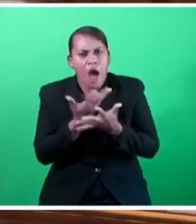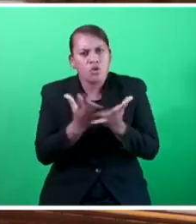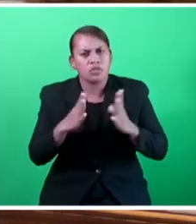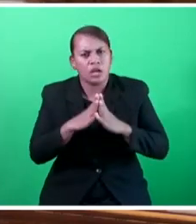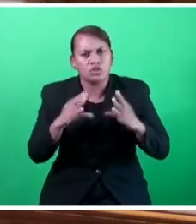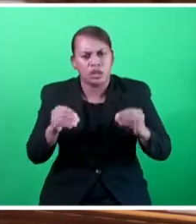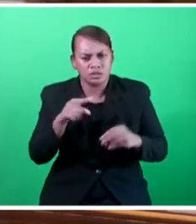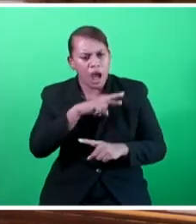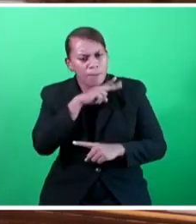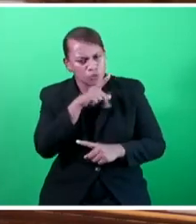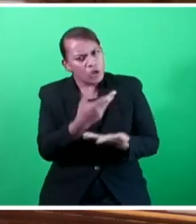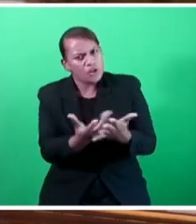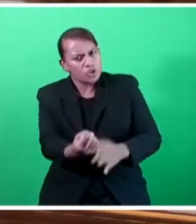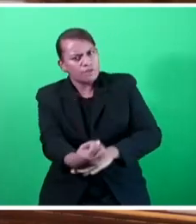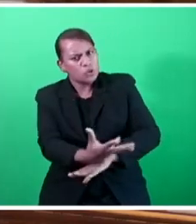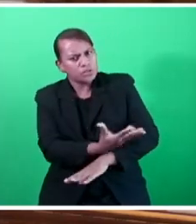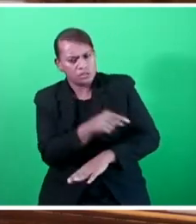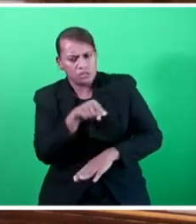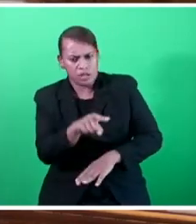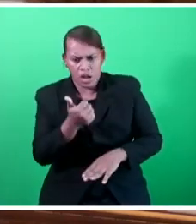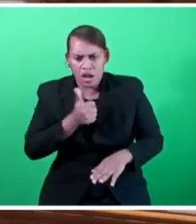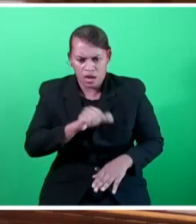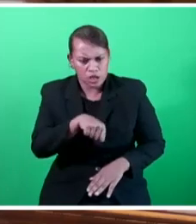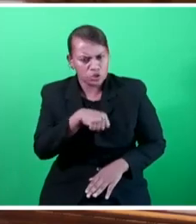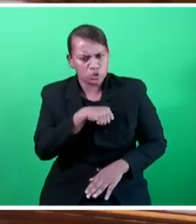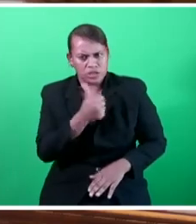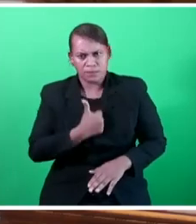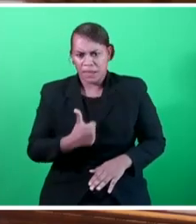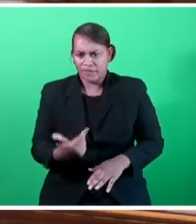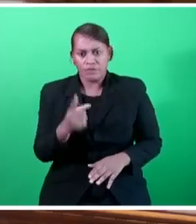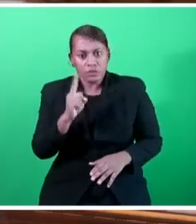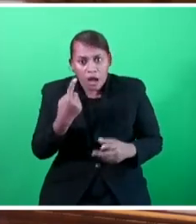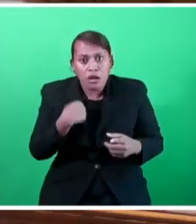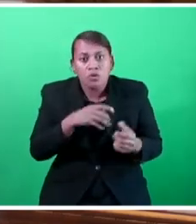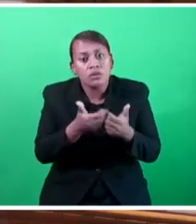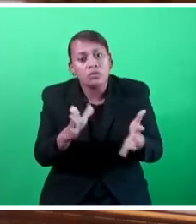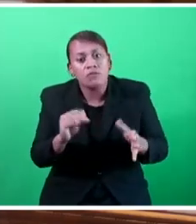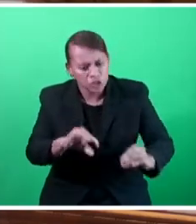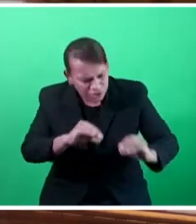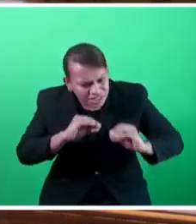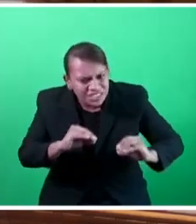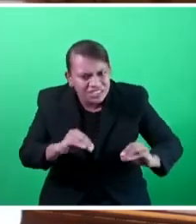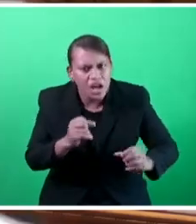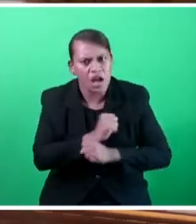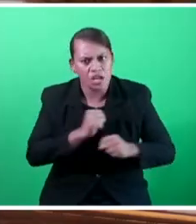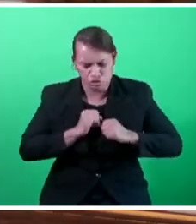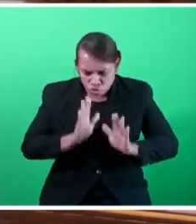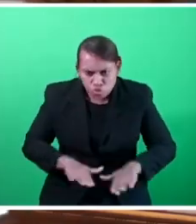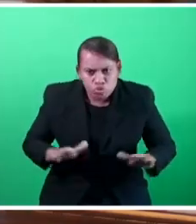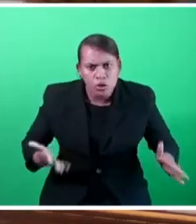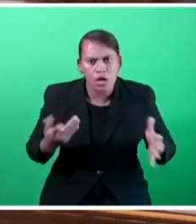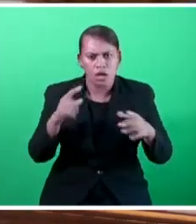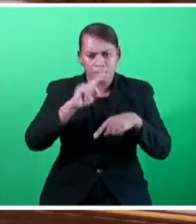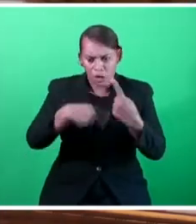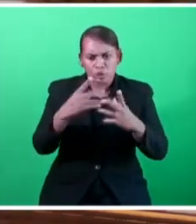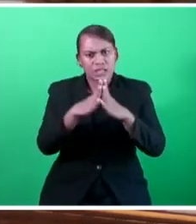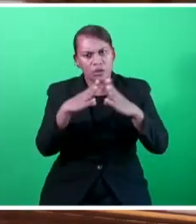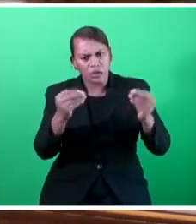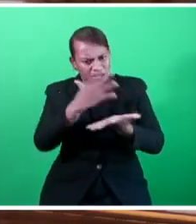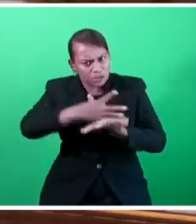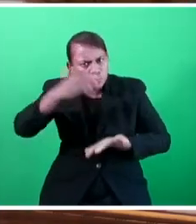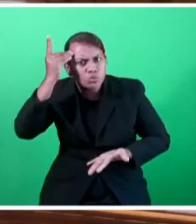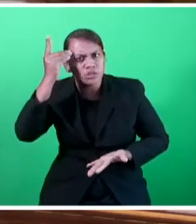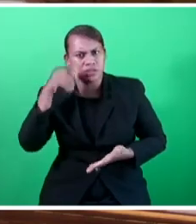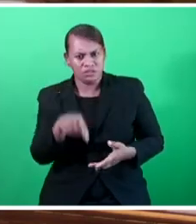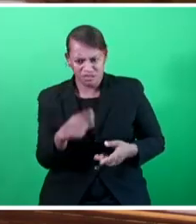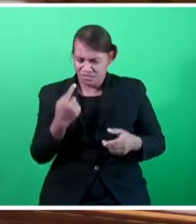as attitudes and norms. So let's start with educating our own children about comprehensive sexual education. I